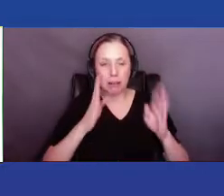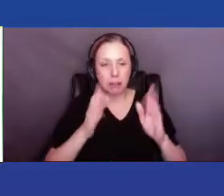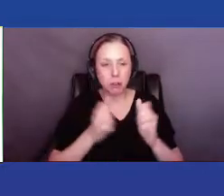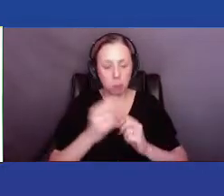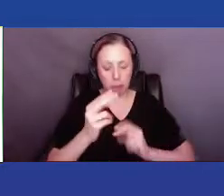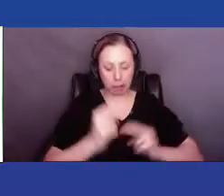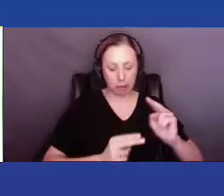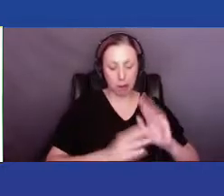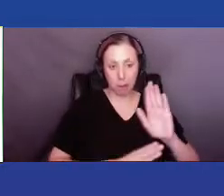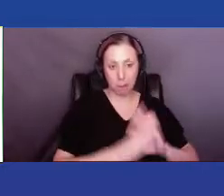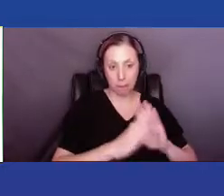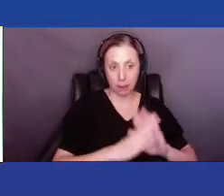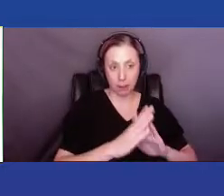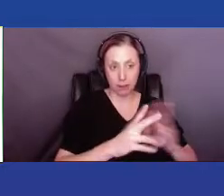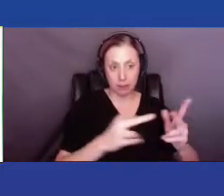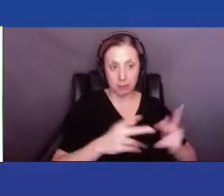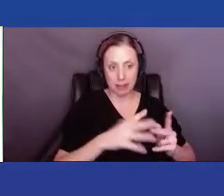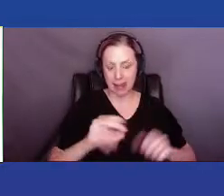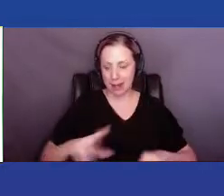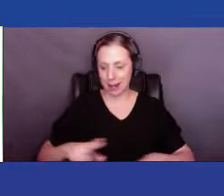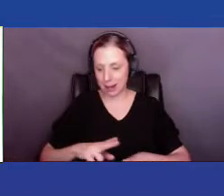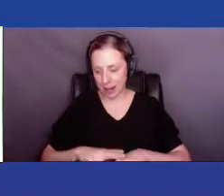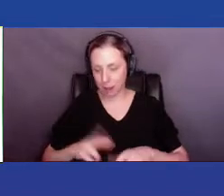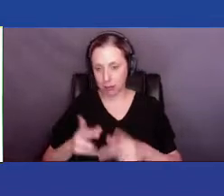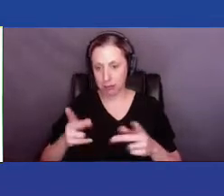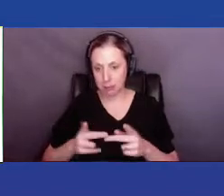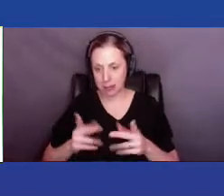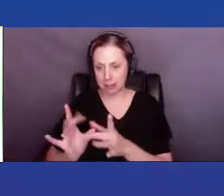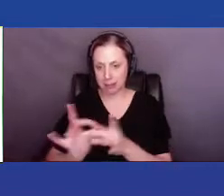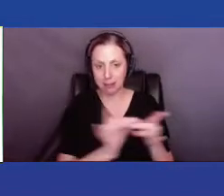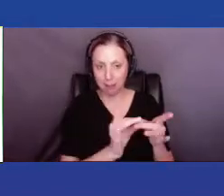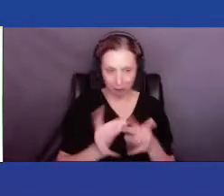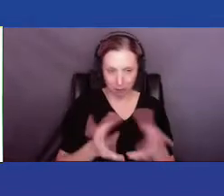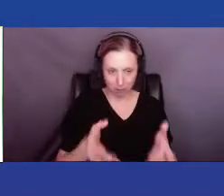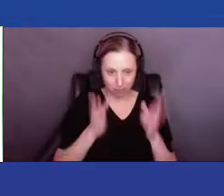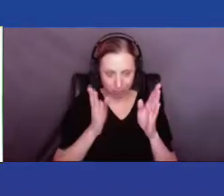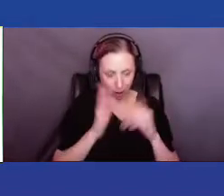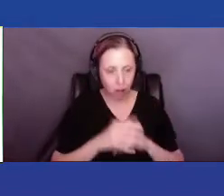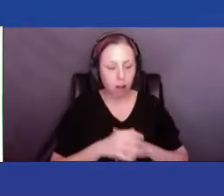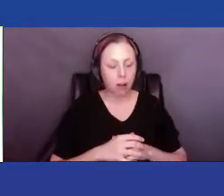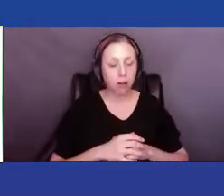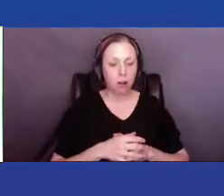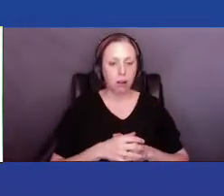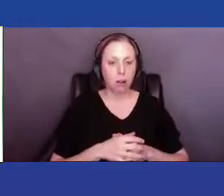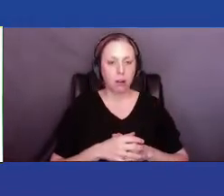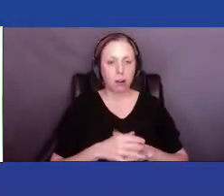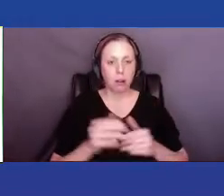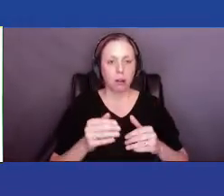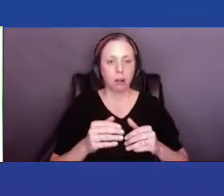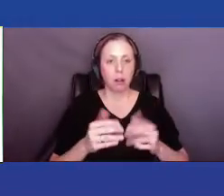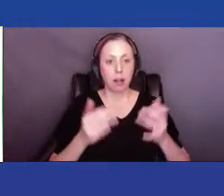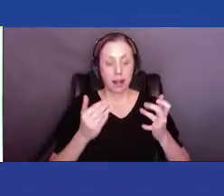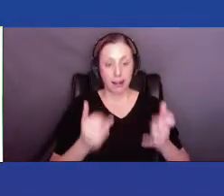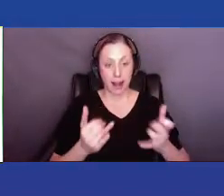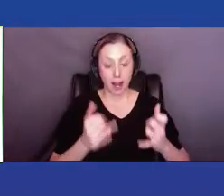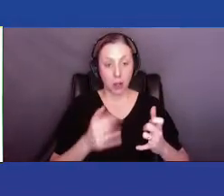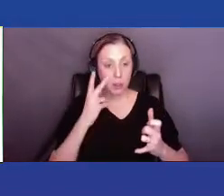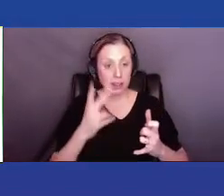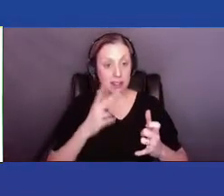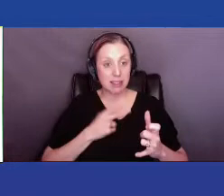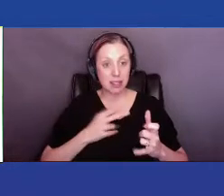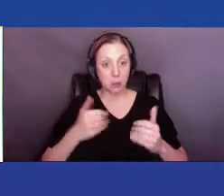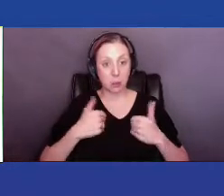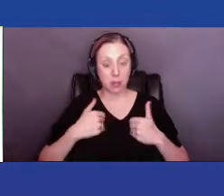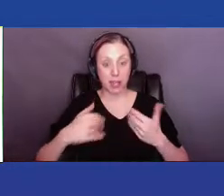spaces and our natural spaces. On this next slide, we have dancers moving at the edge of the